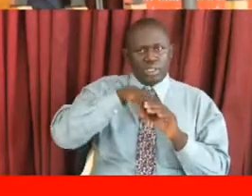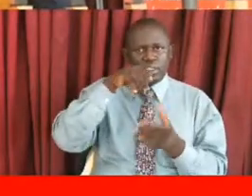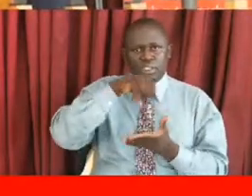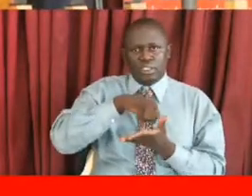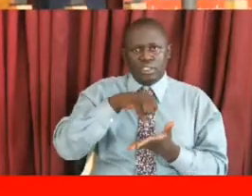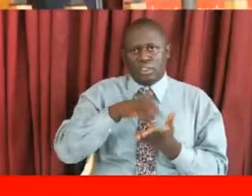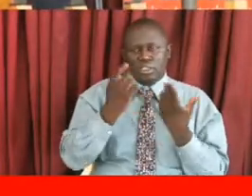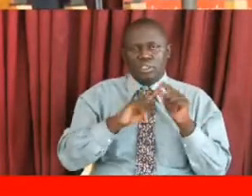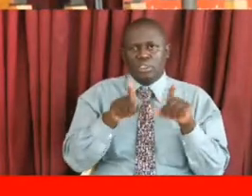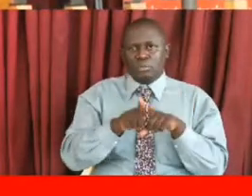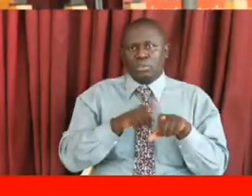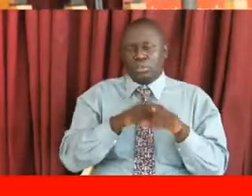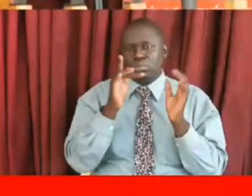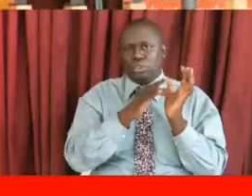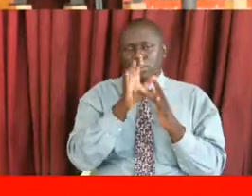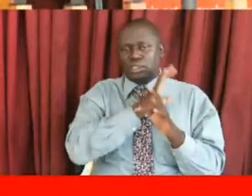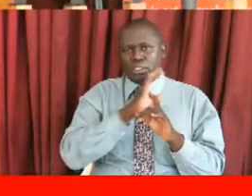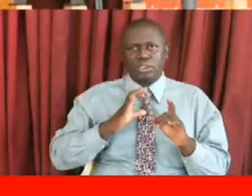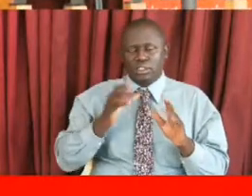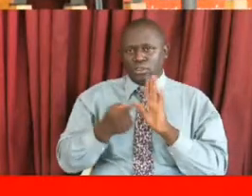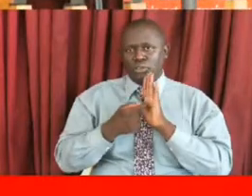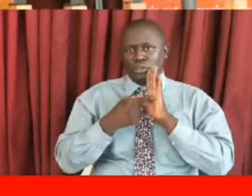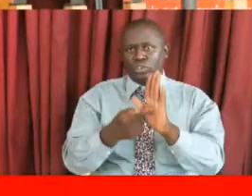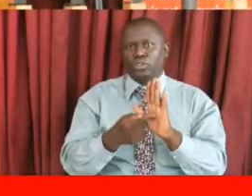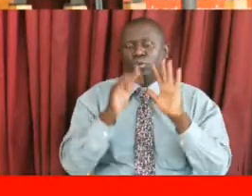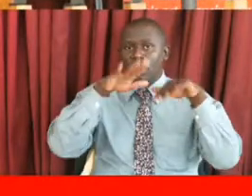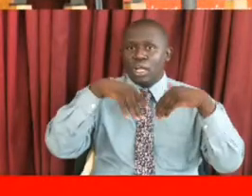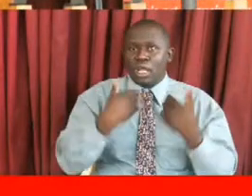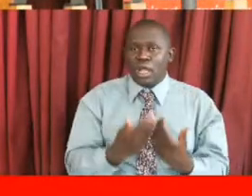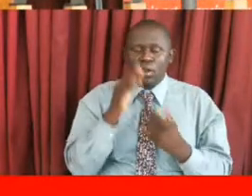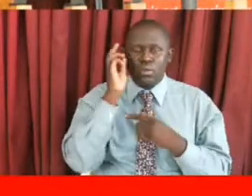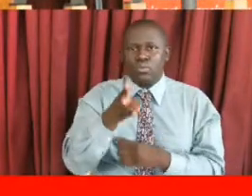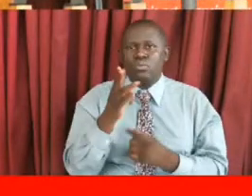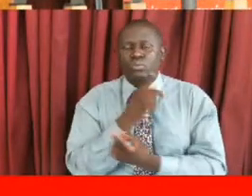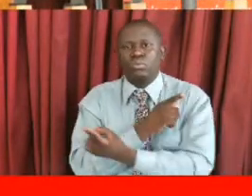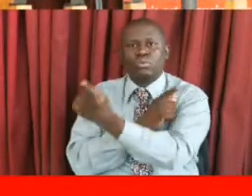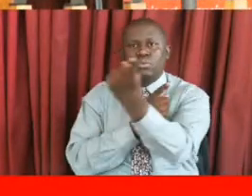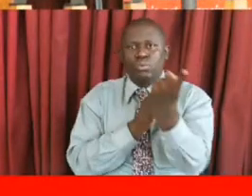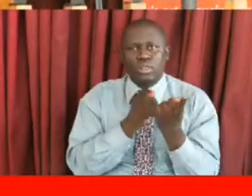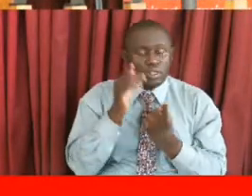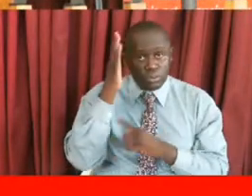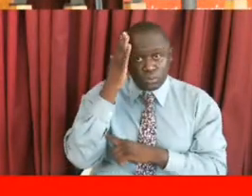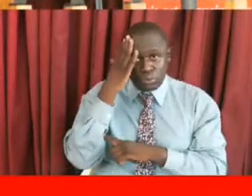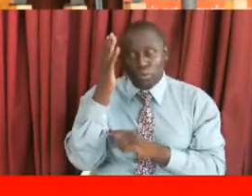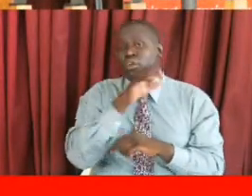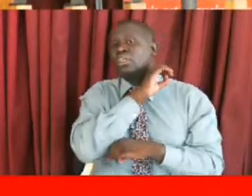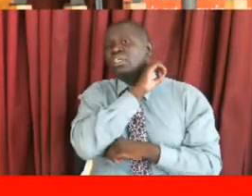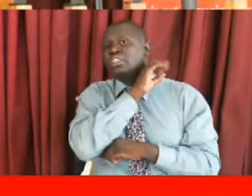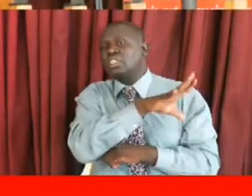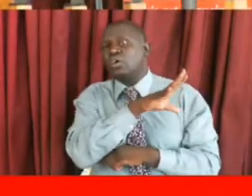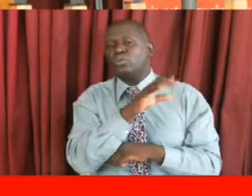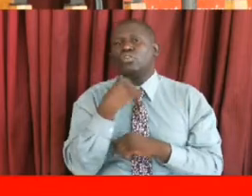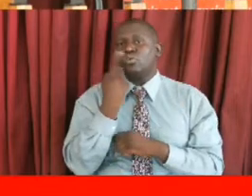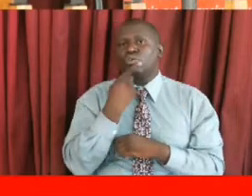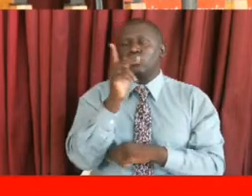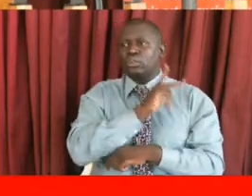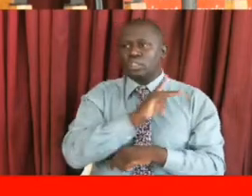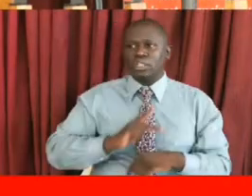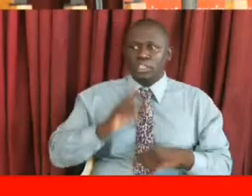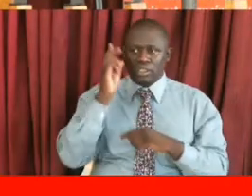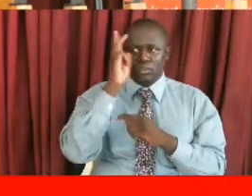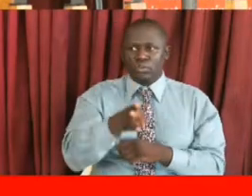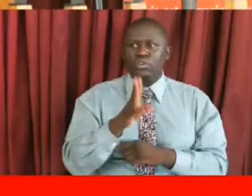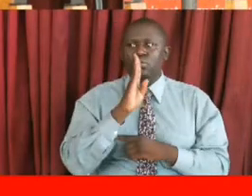manifesting himself and how will you know the shout of the king will be